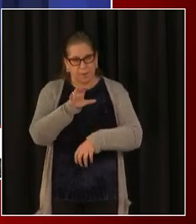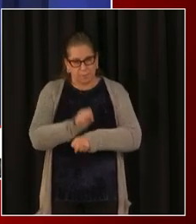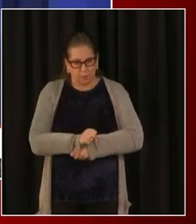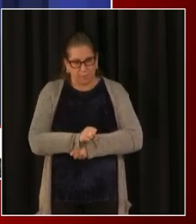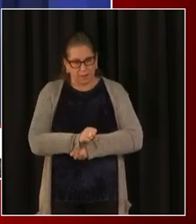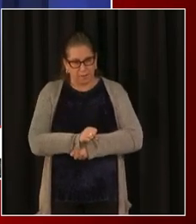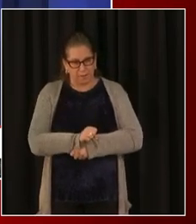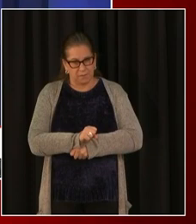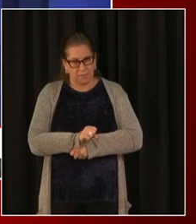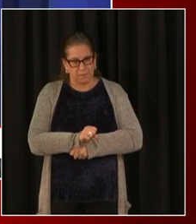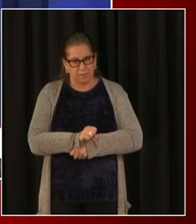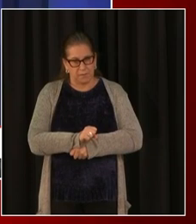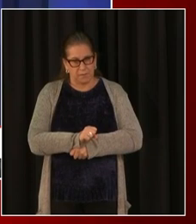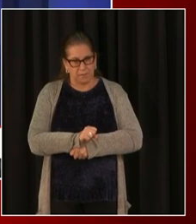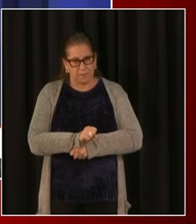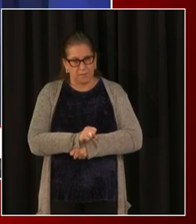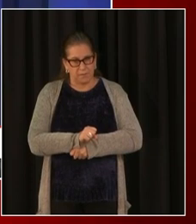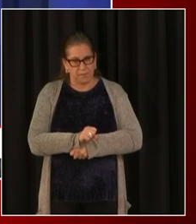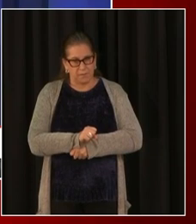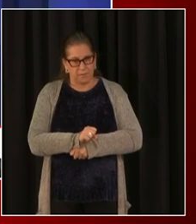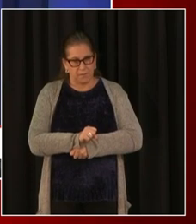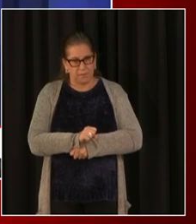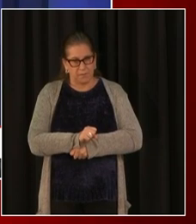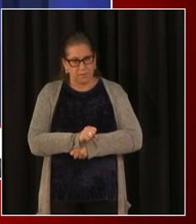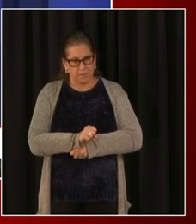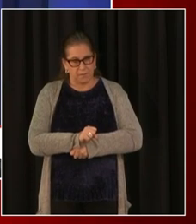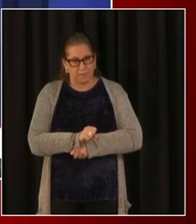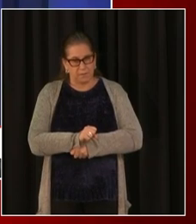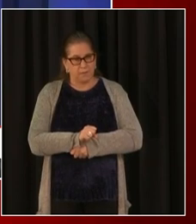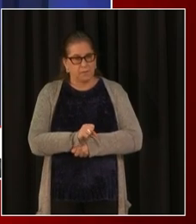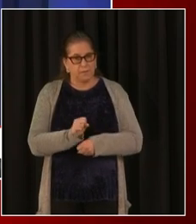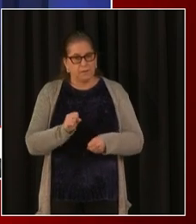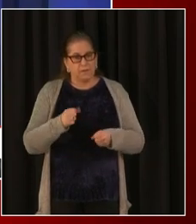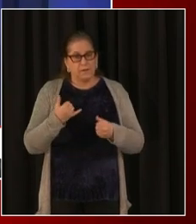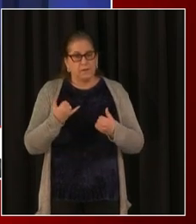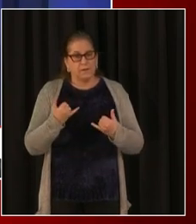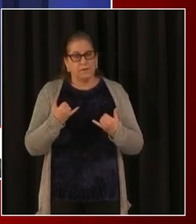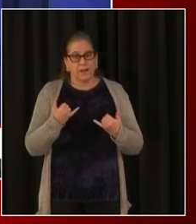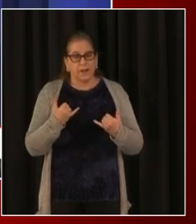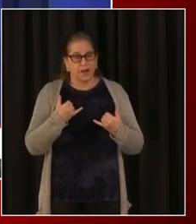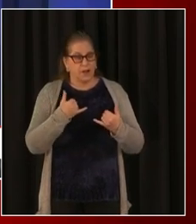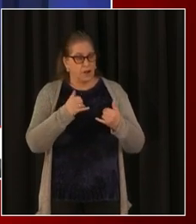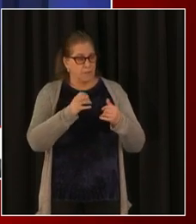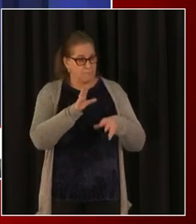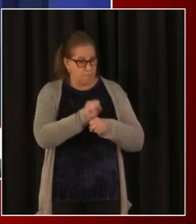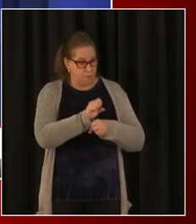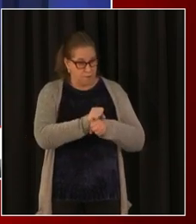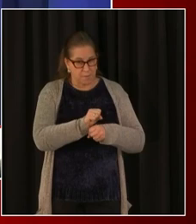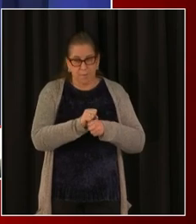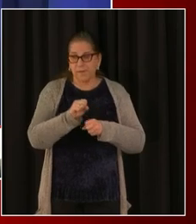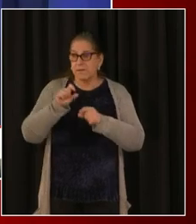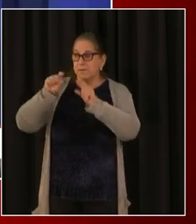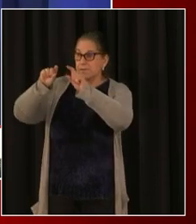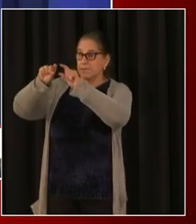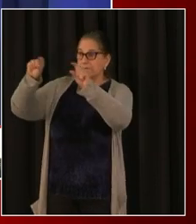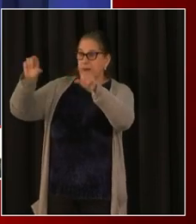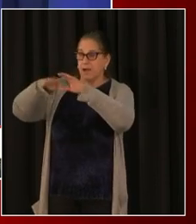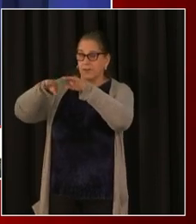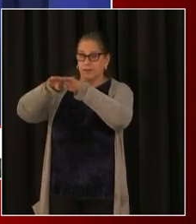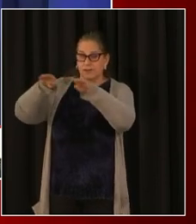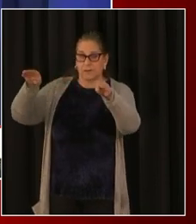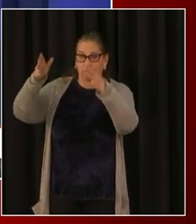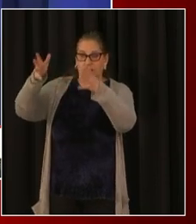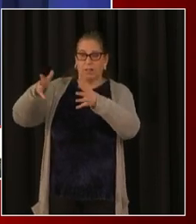arm yet doesn't mean that it's sitting on a shelf and people desperately want it. So I want to make sure that people have visibility into that. So we